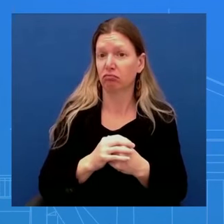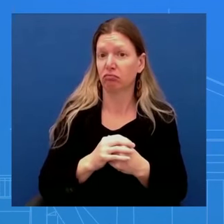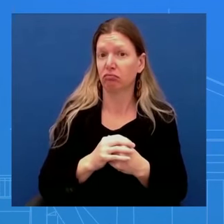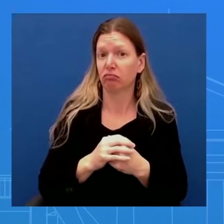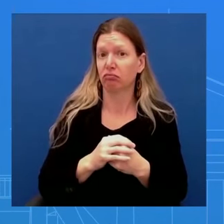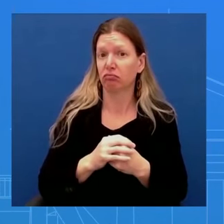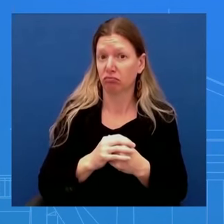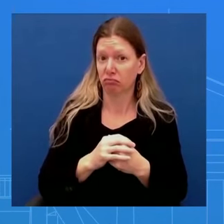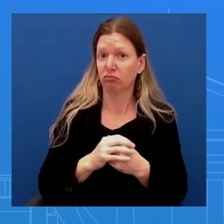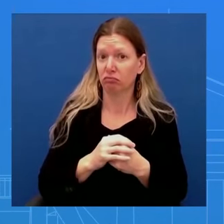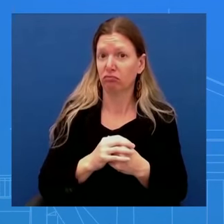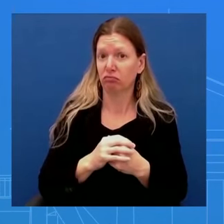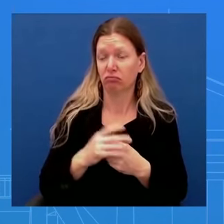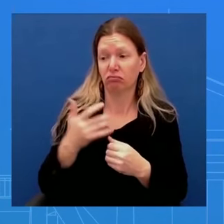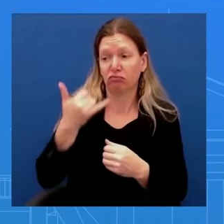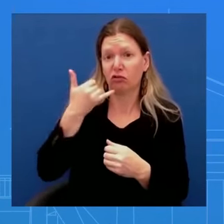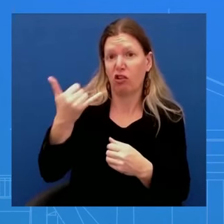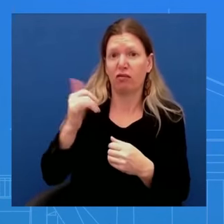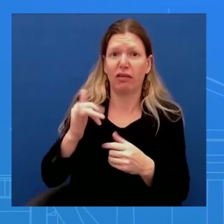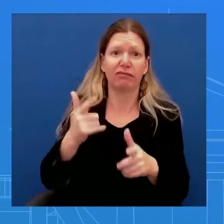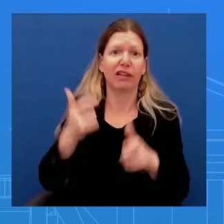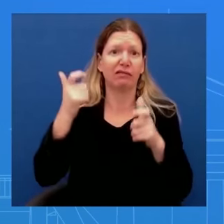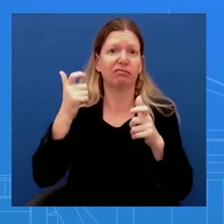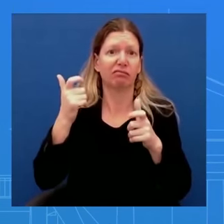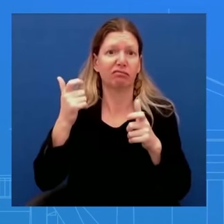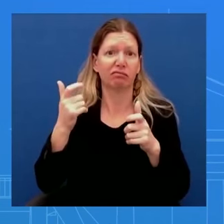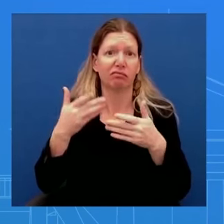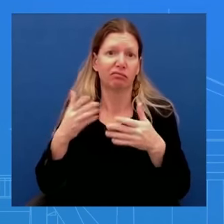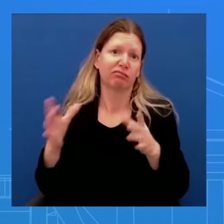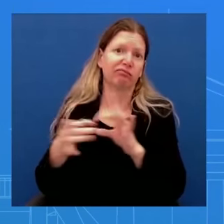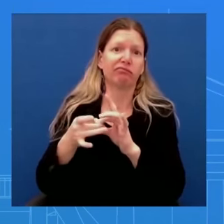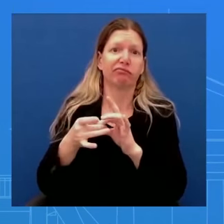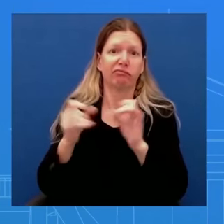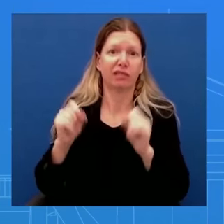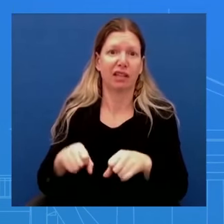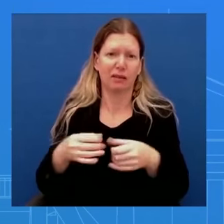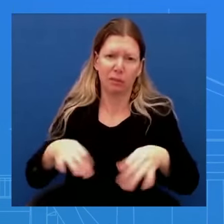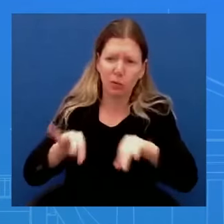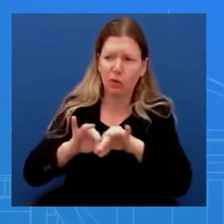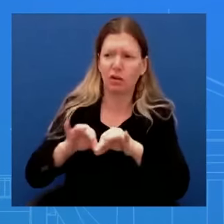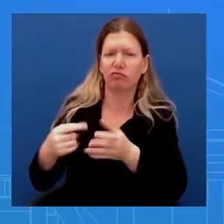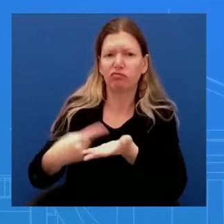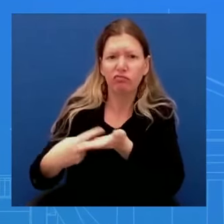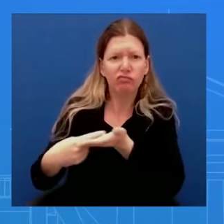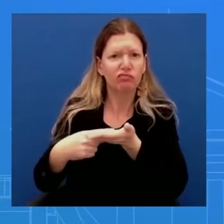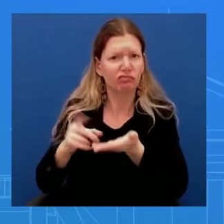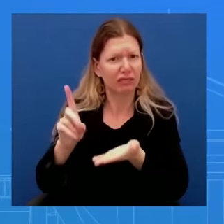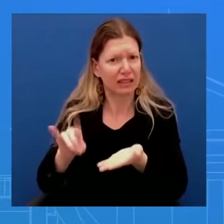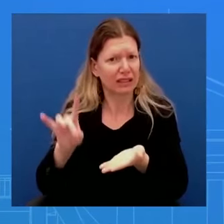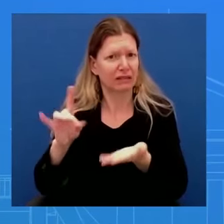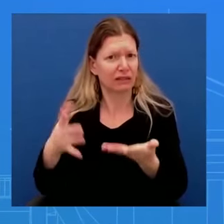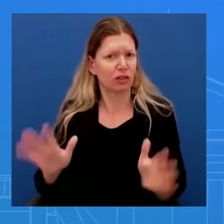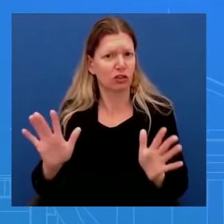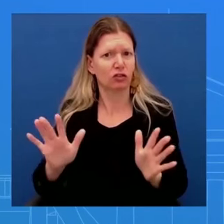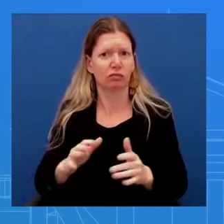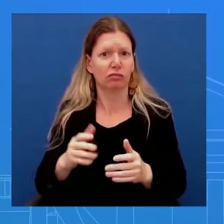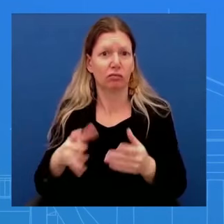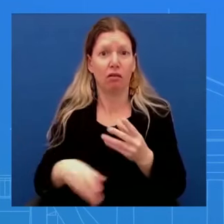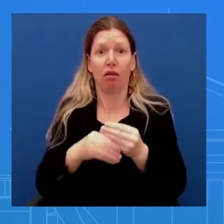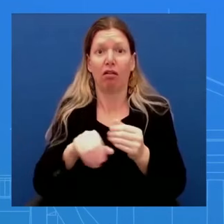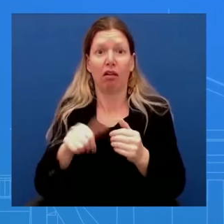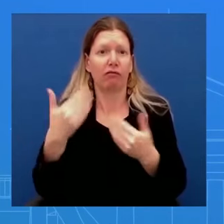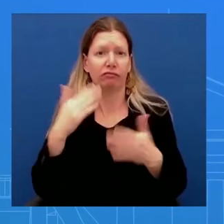and it was important for them to have a conversation. I just don't have anything beyond that. And then on the speaker's request that the president take executive action,